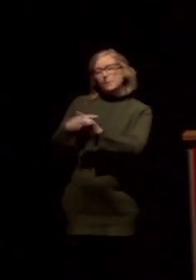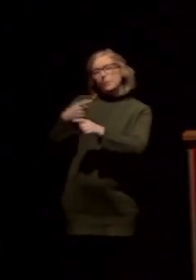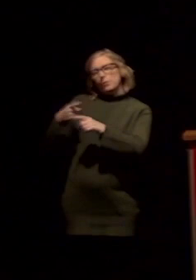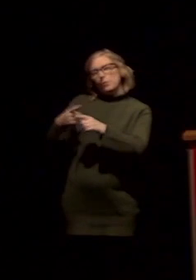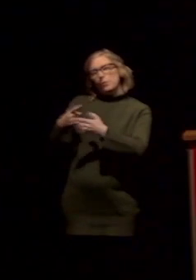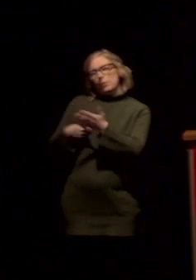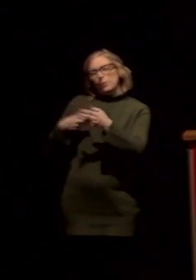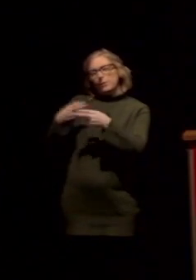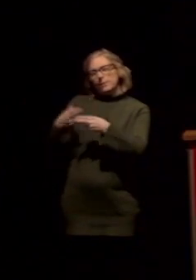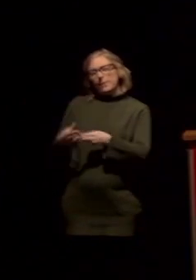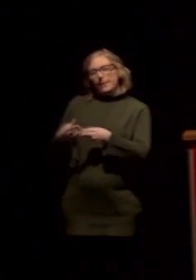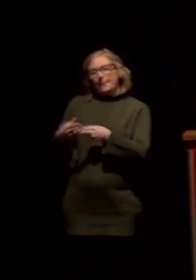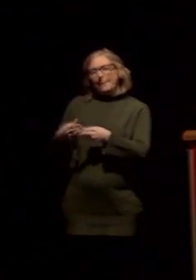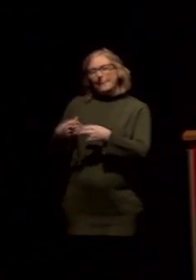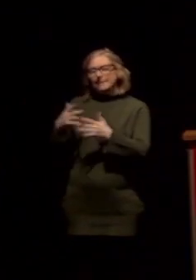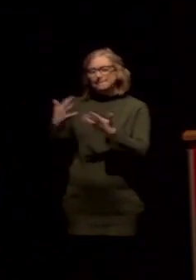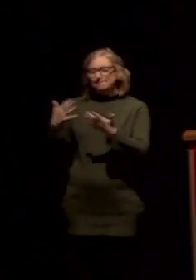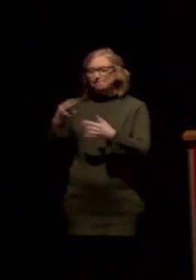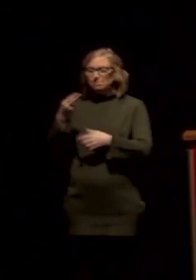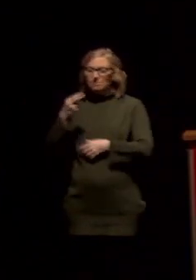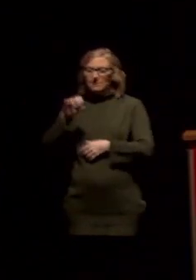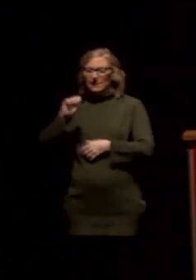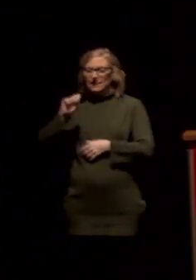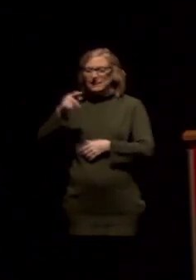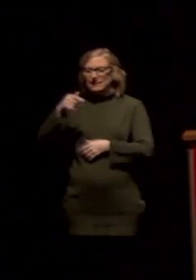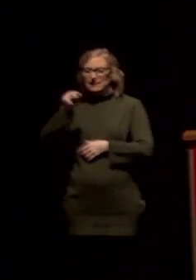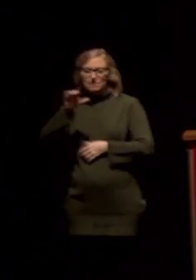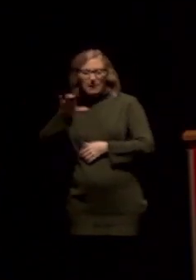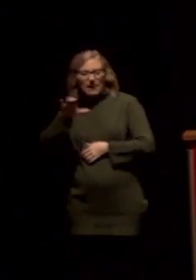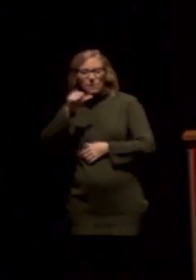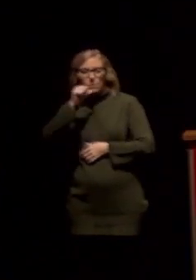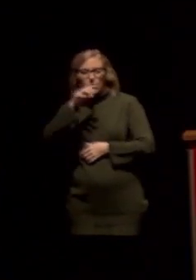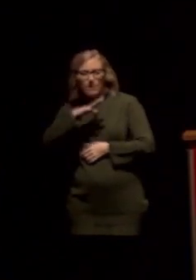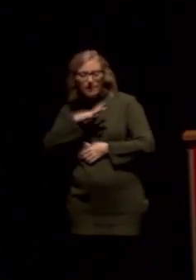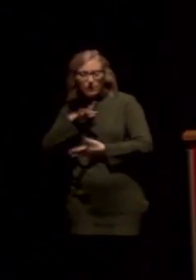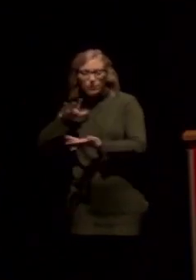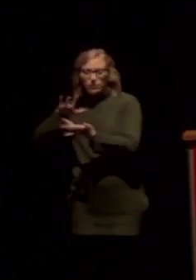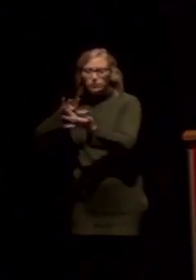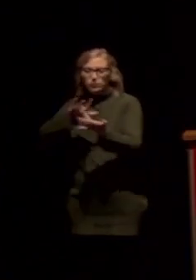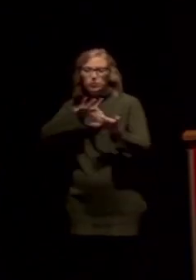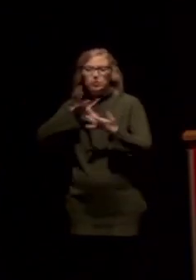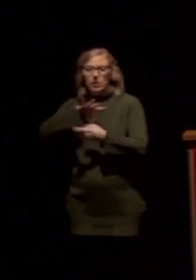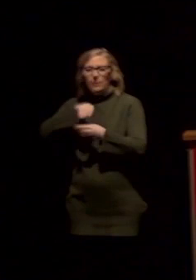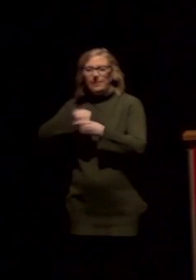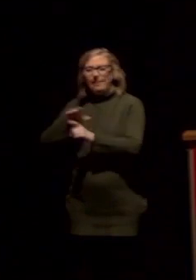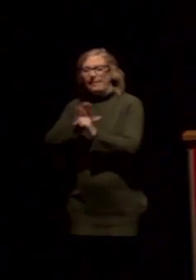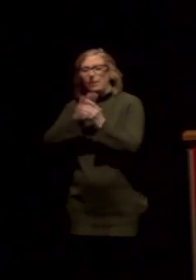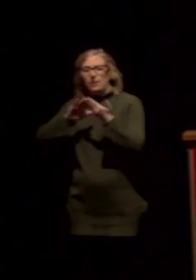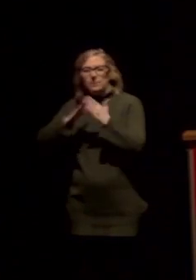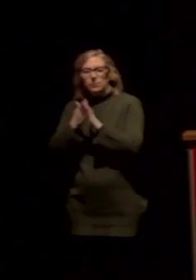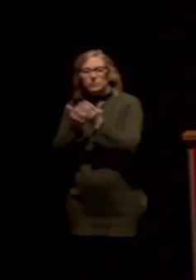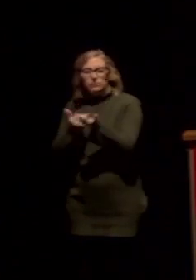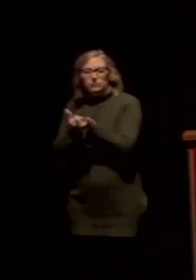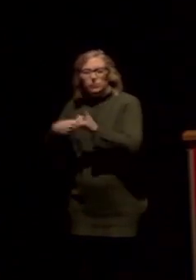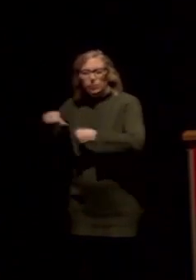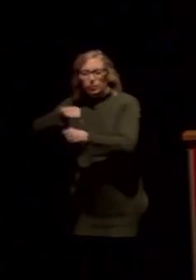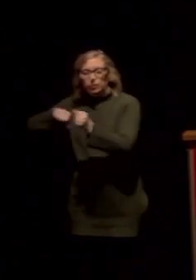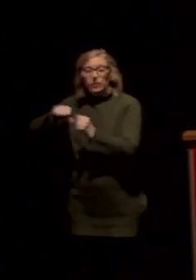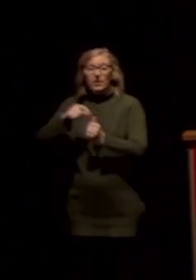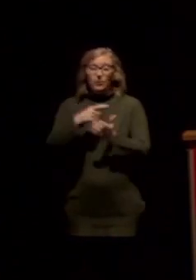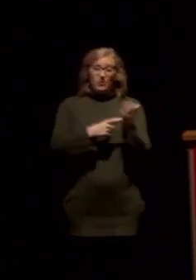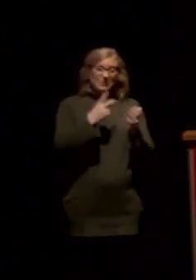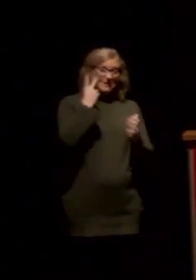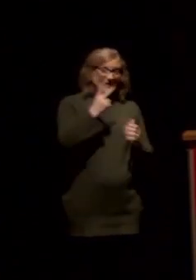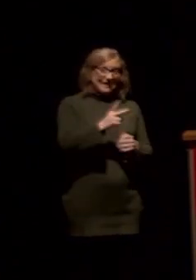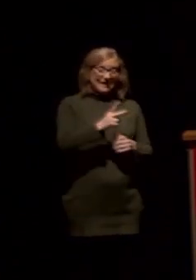call promotores, Hispanic women who reach out to their communities. But what we've seen in the African-American community